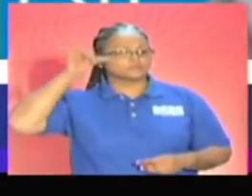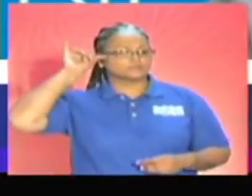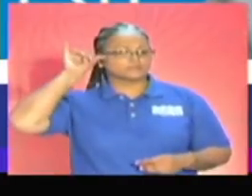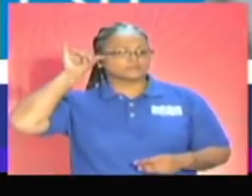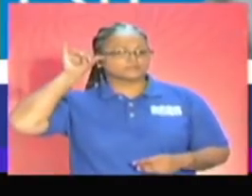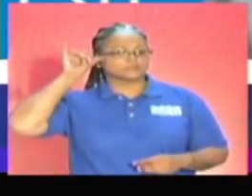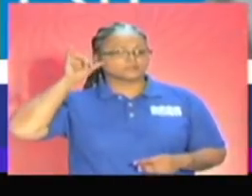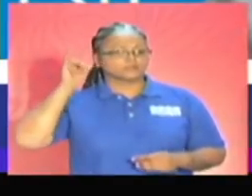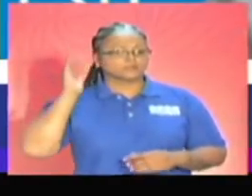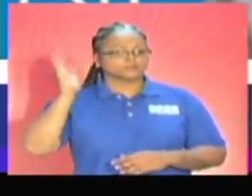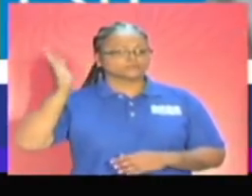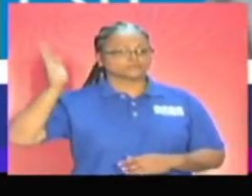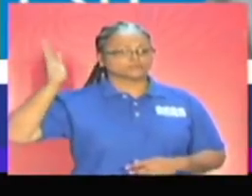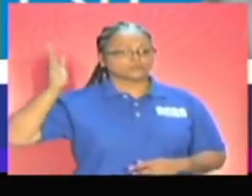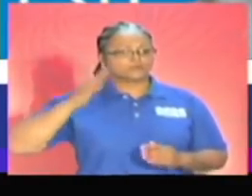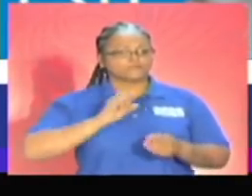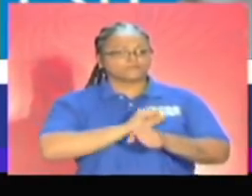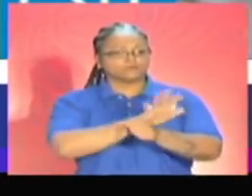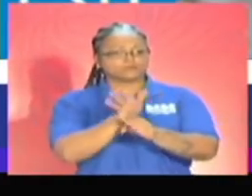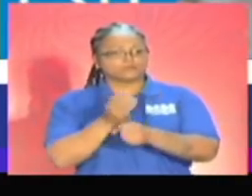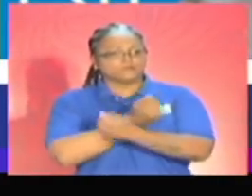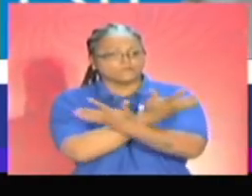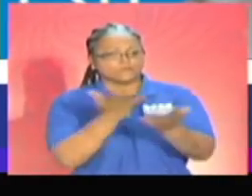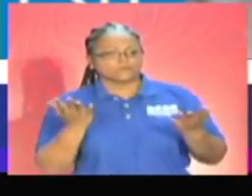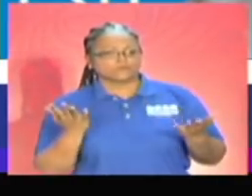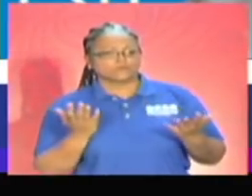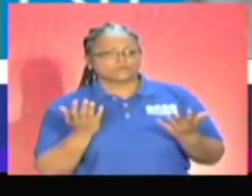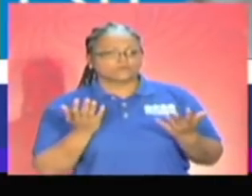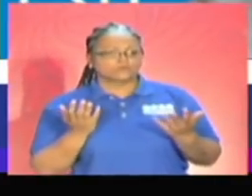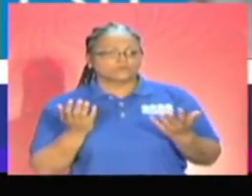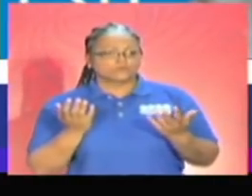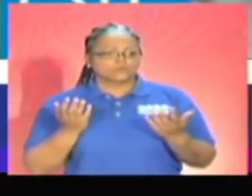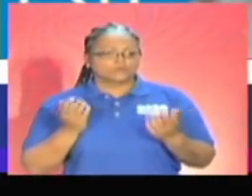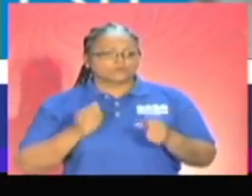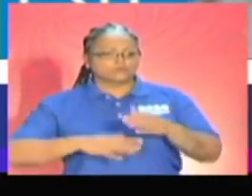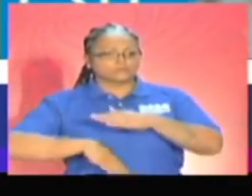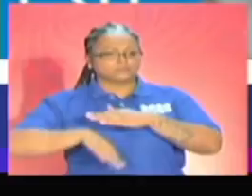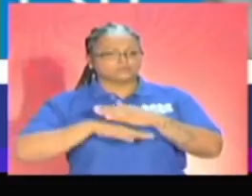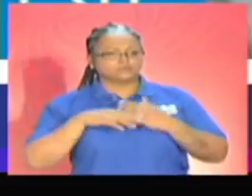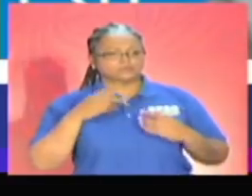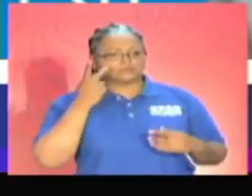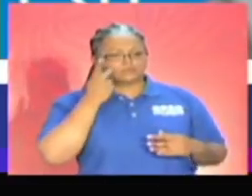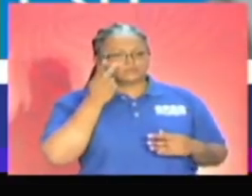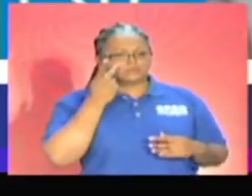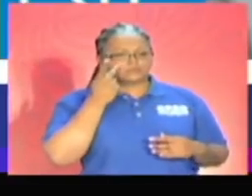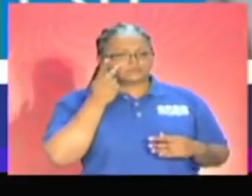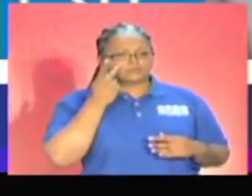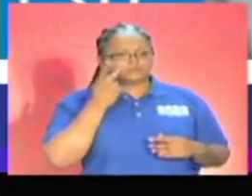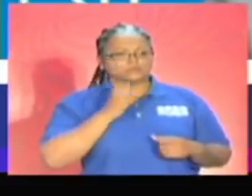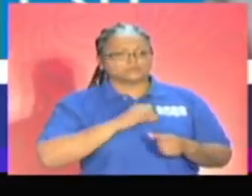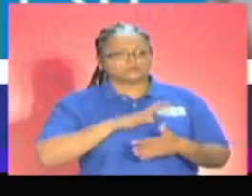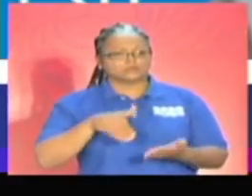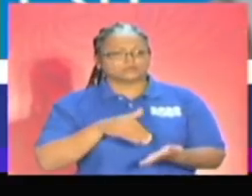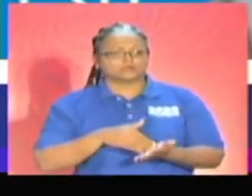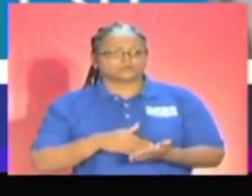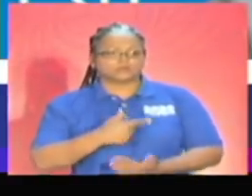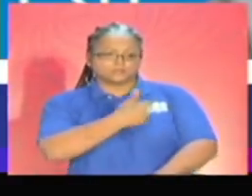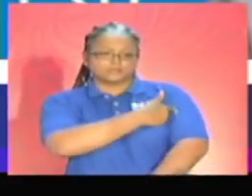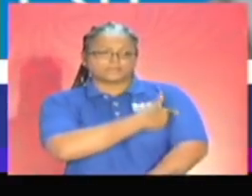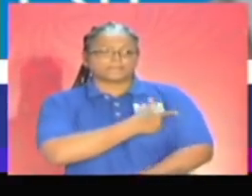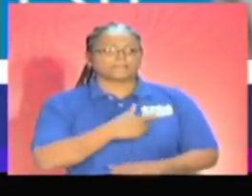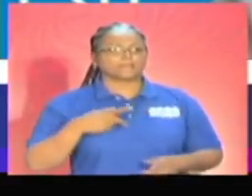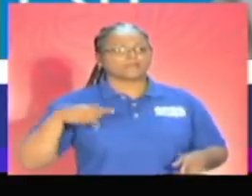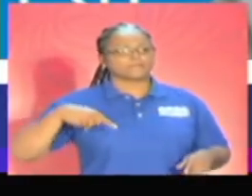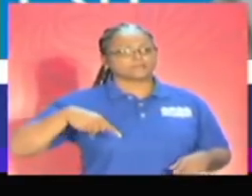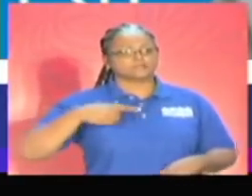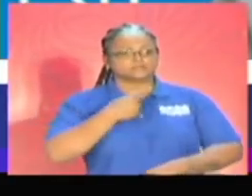of it, there was the total number of people who have been vaccinated with the Pfizer, right? In it, you have the total